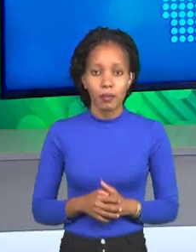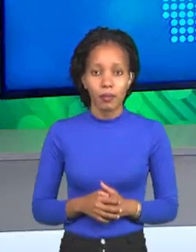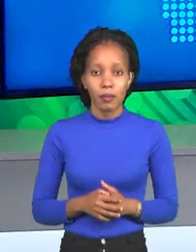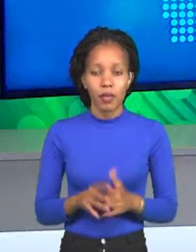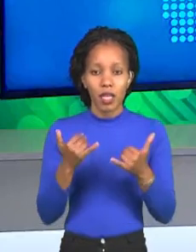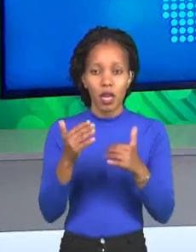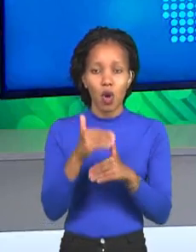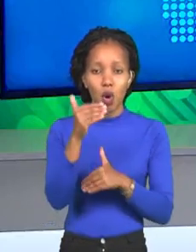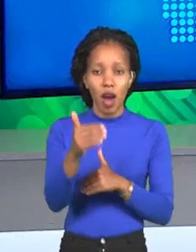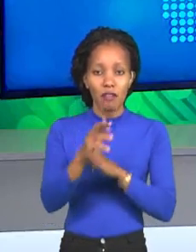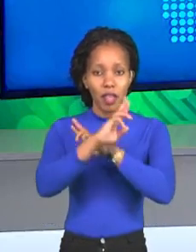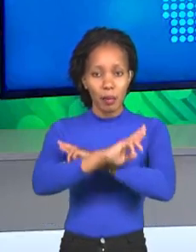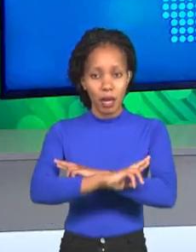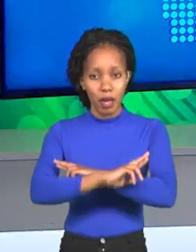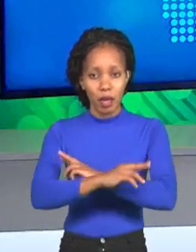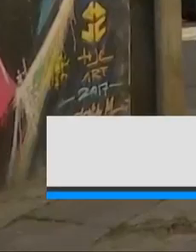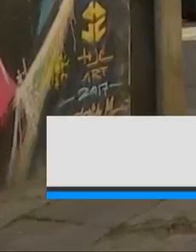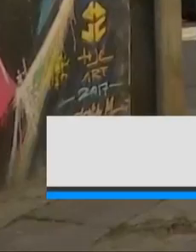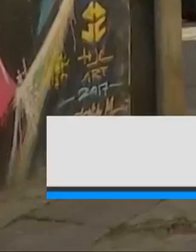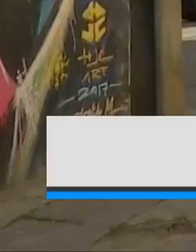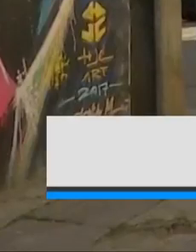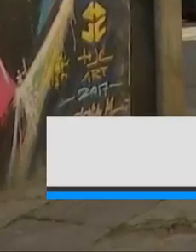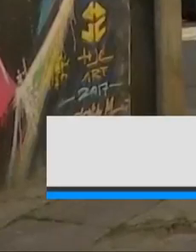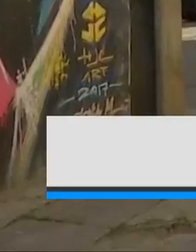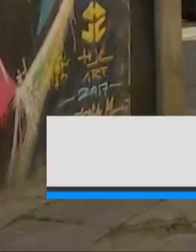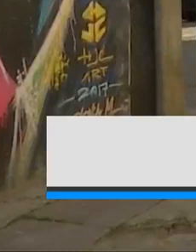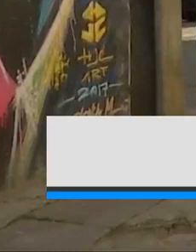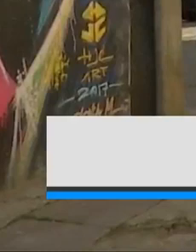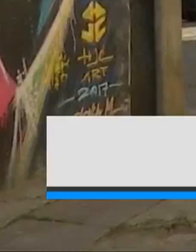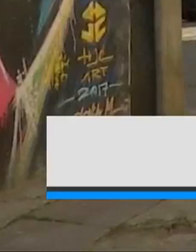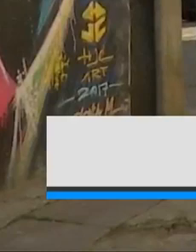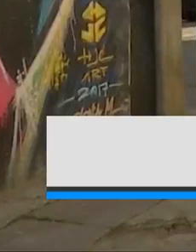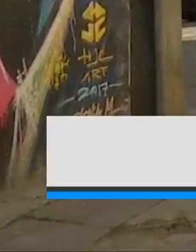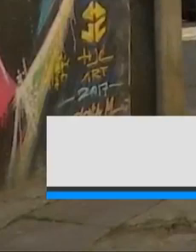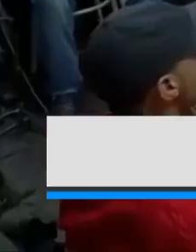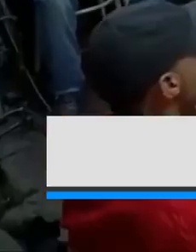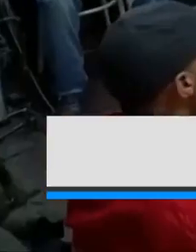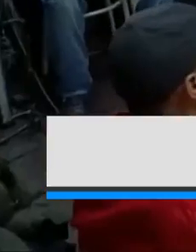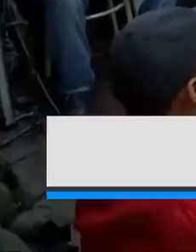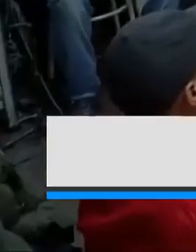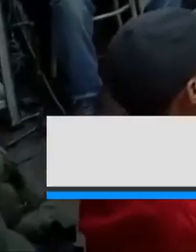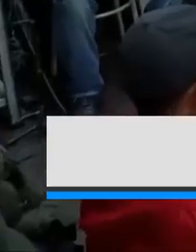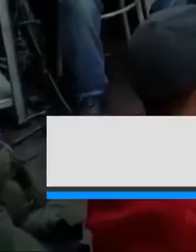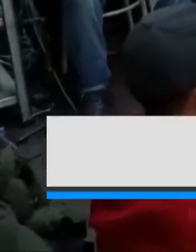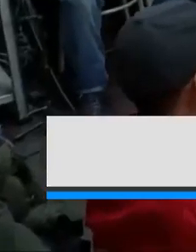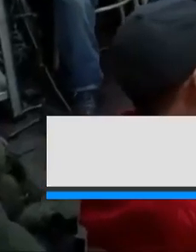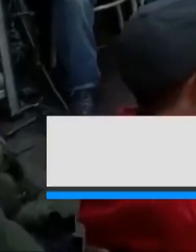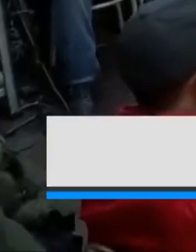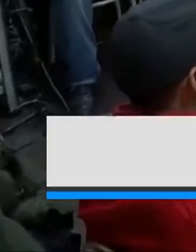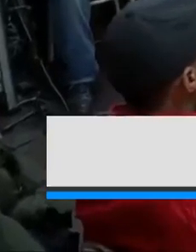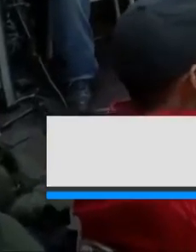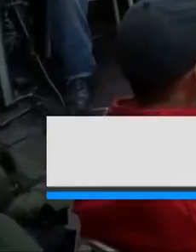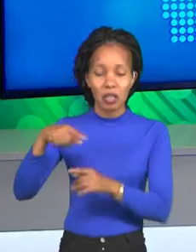Coming up after the break. We are in Portugal's Cova de Moura slum, where a vibrant Cape Verdean culture is